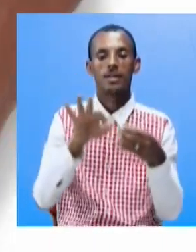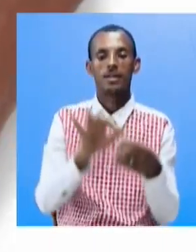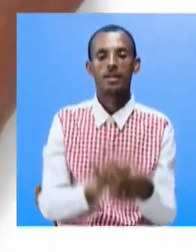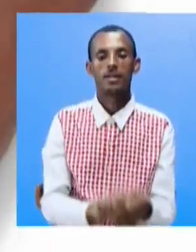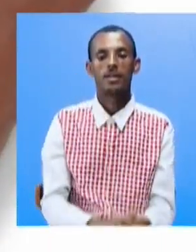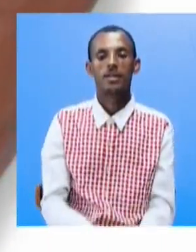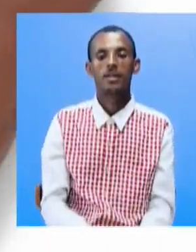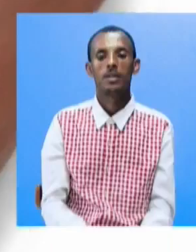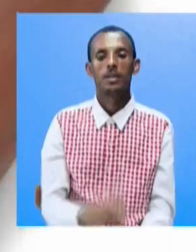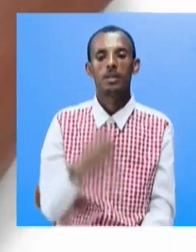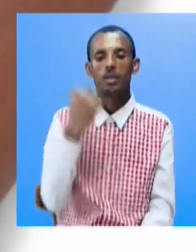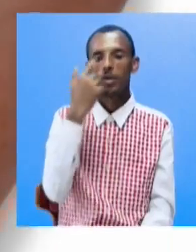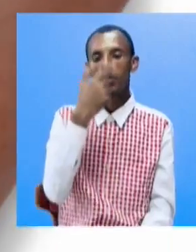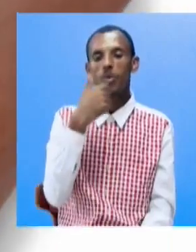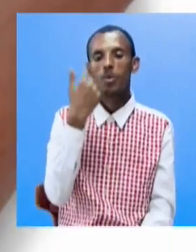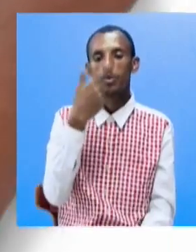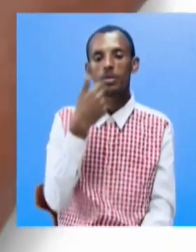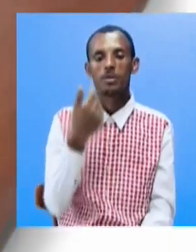whose